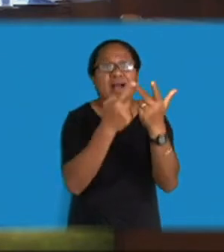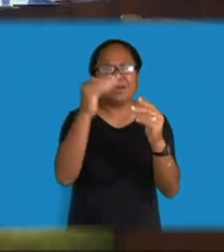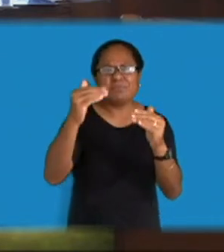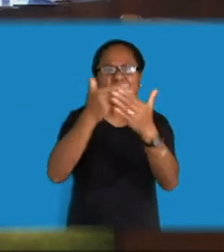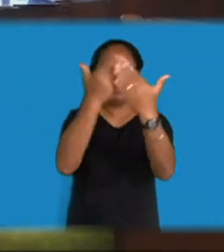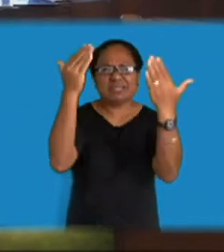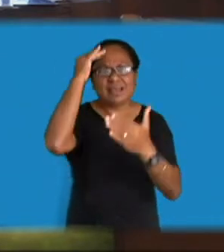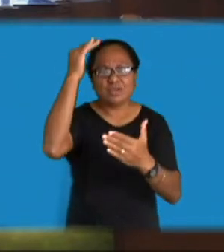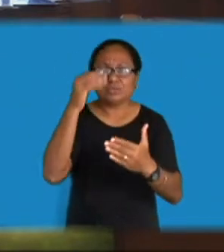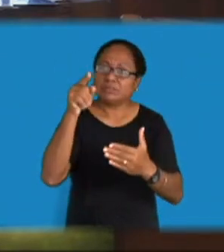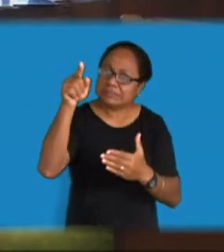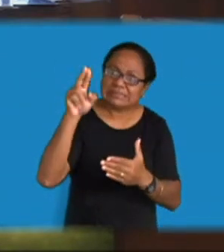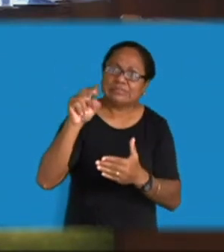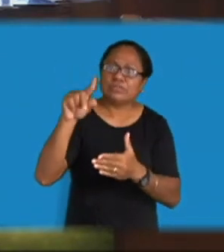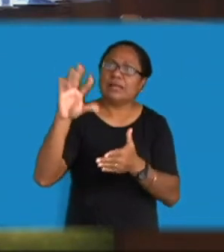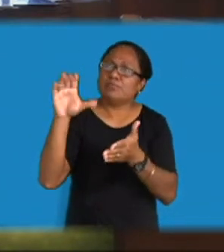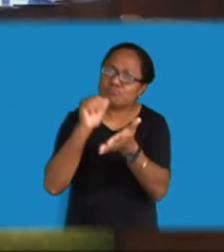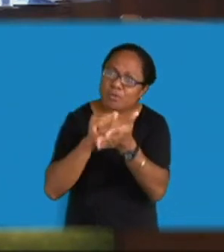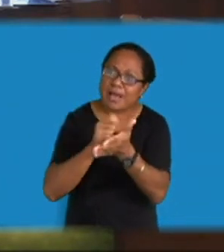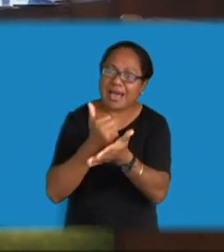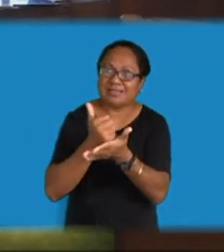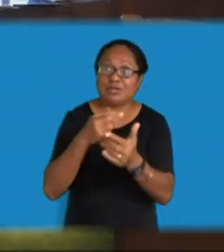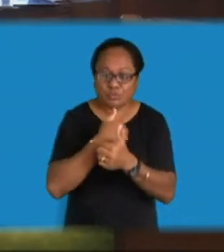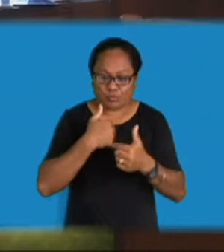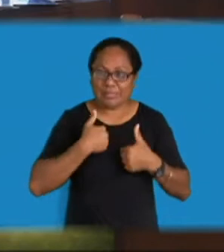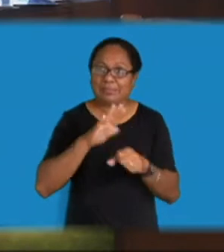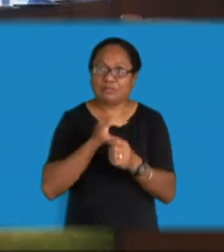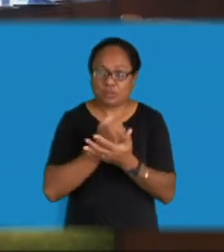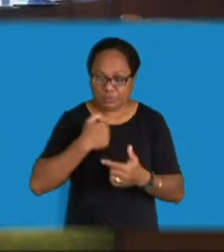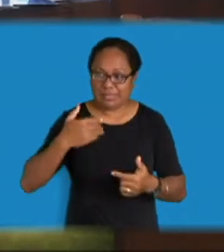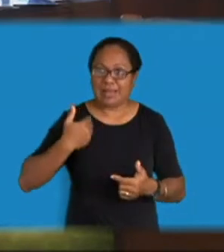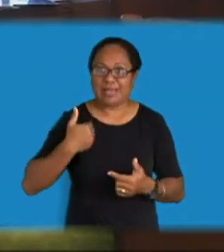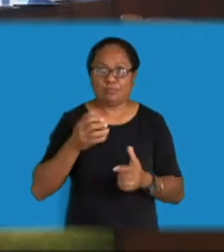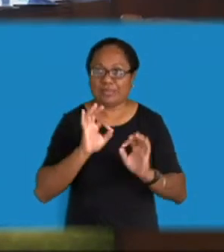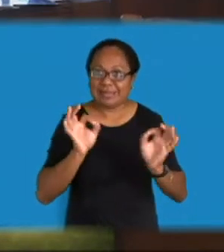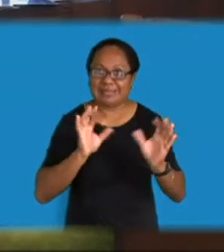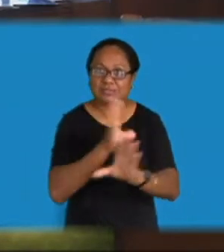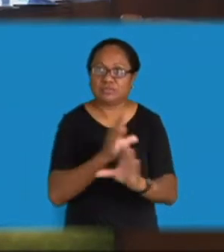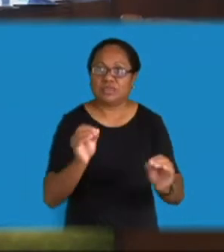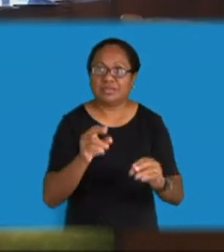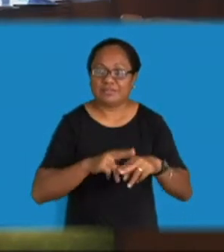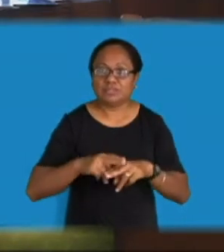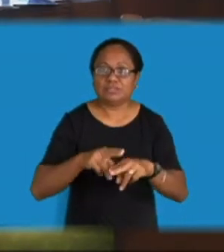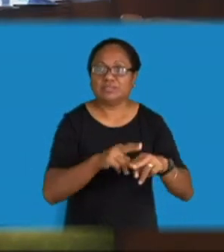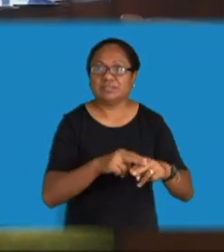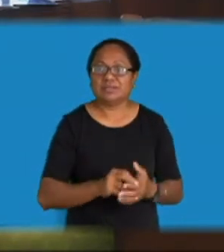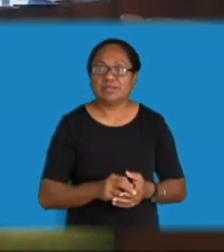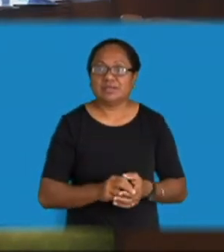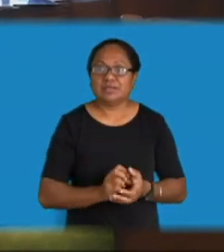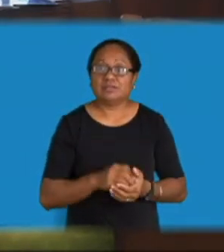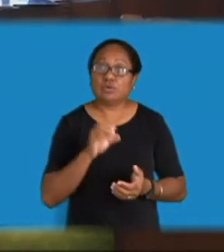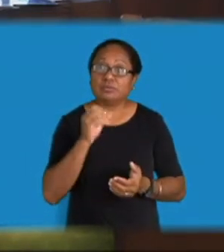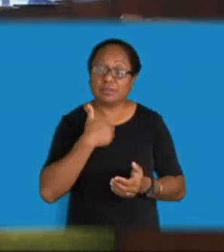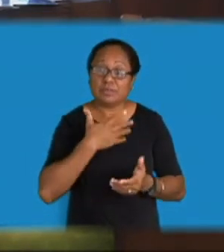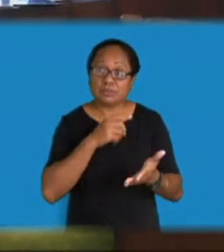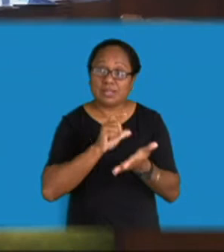take corrective action to ensure our survival. So COP23 and the fight against climate change, Madam Speaker, to put it very simply, is